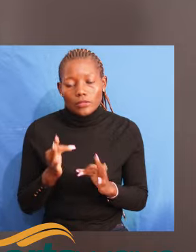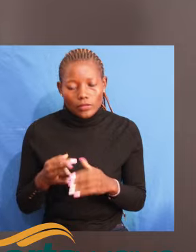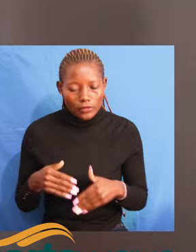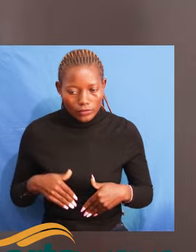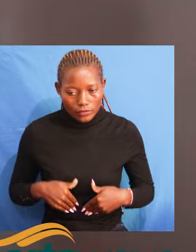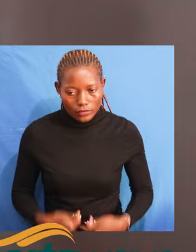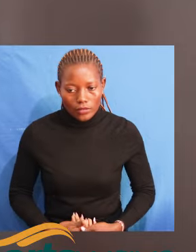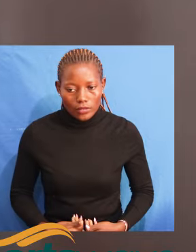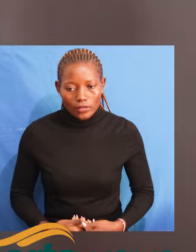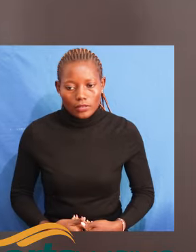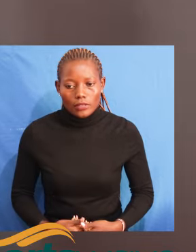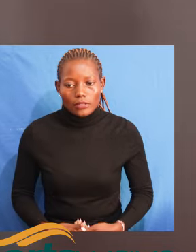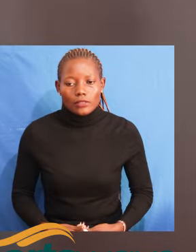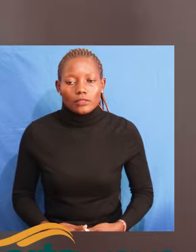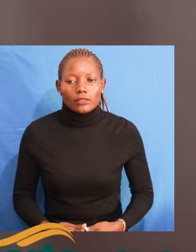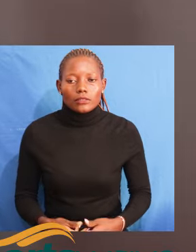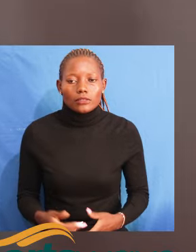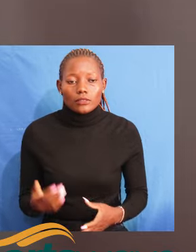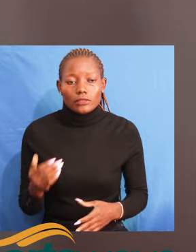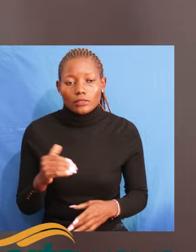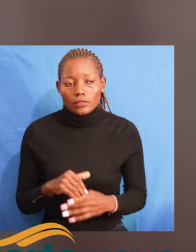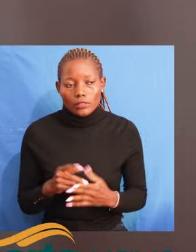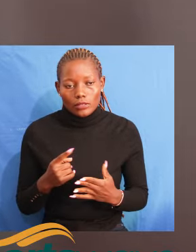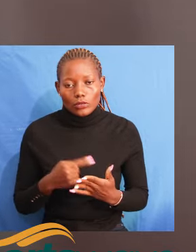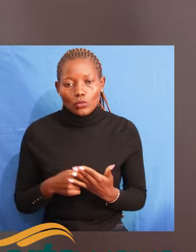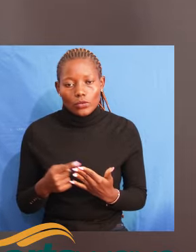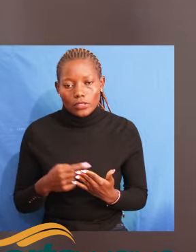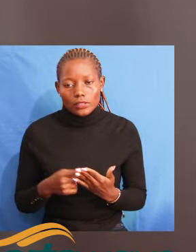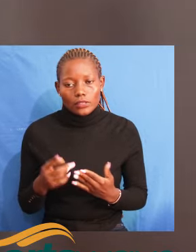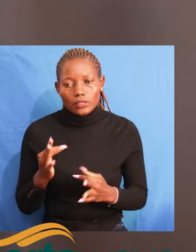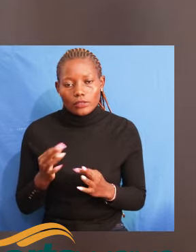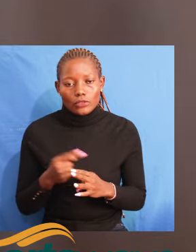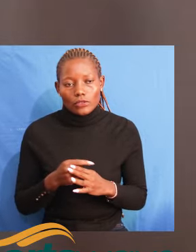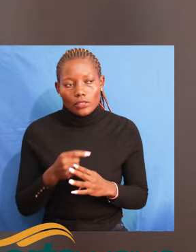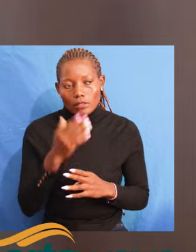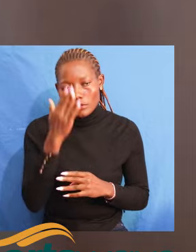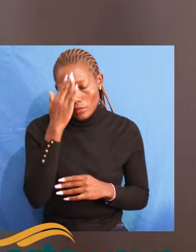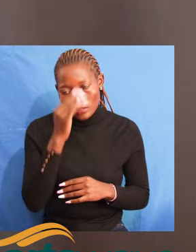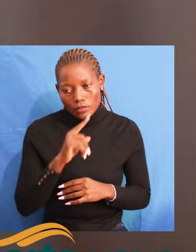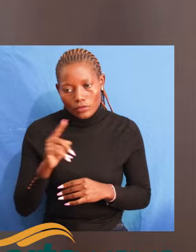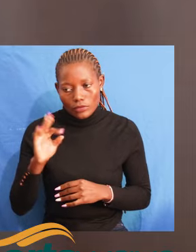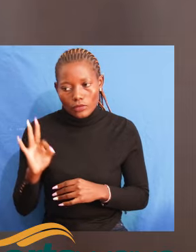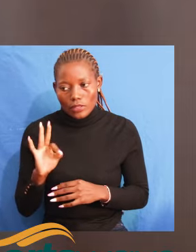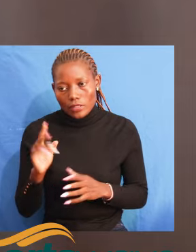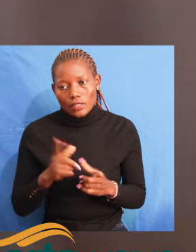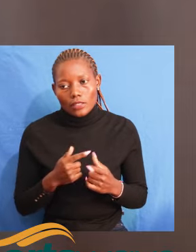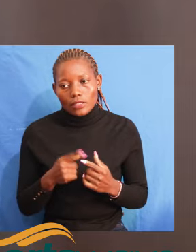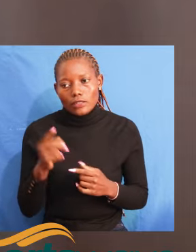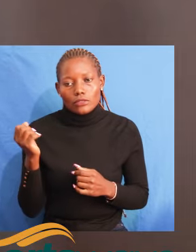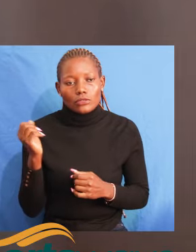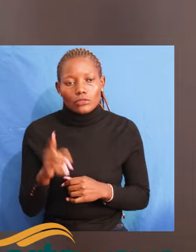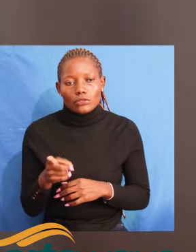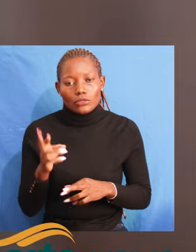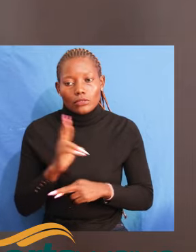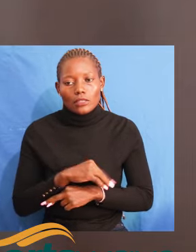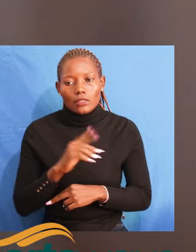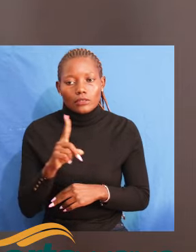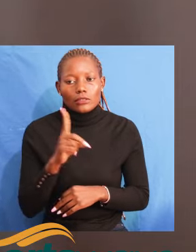accumulates throughout the week. So if you train from Monday to Friday, you should take a day off.